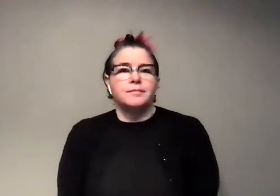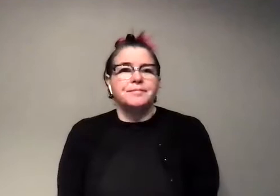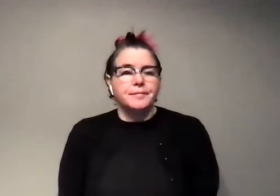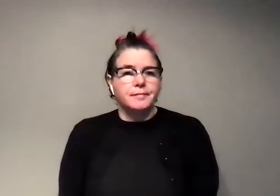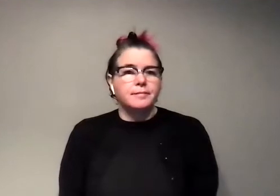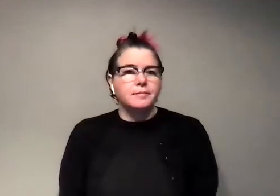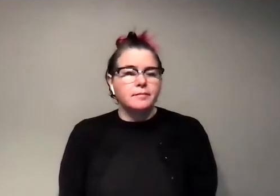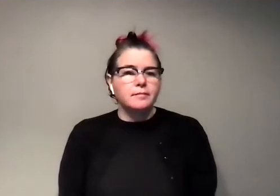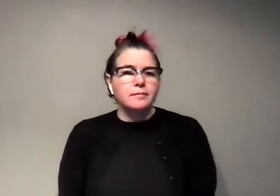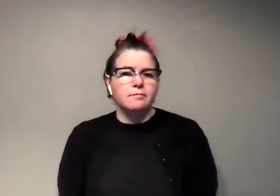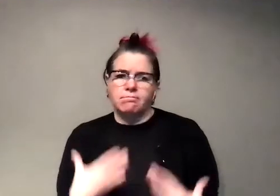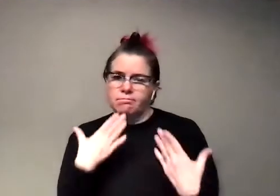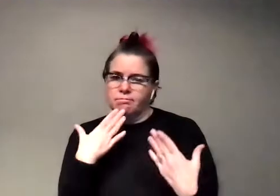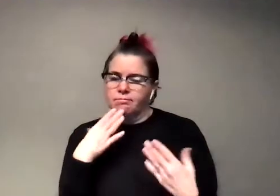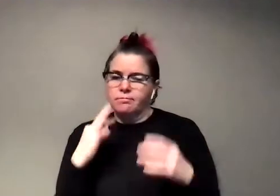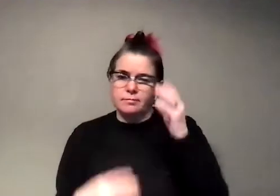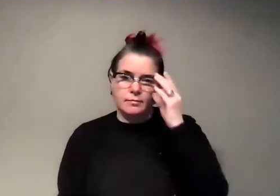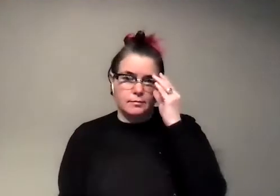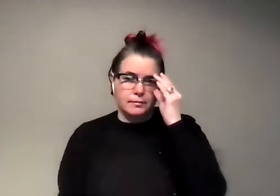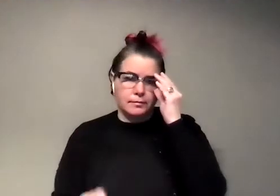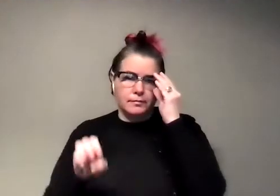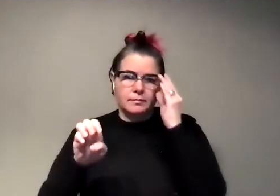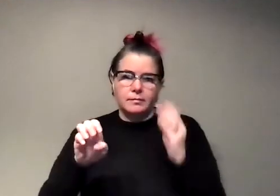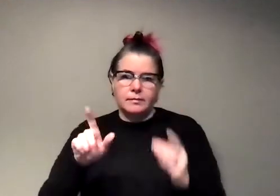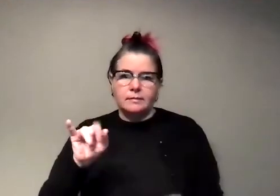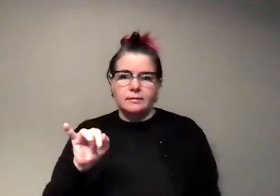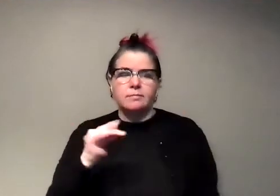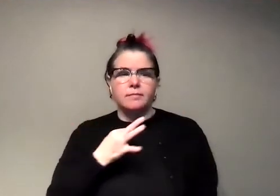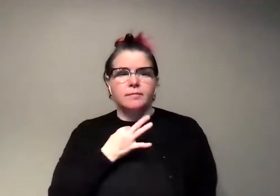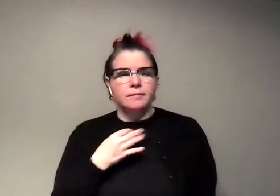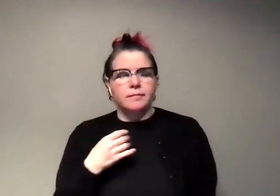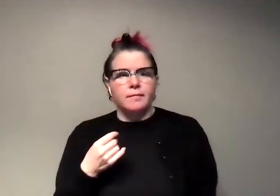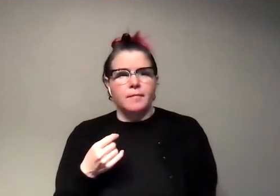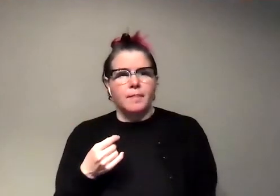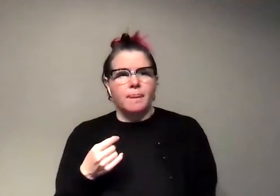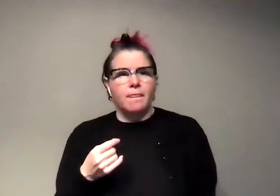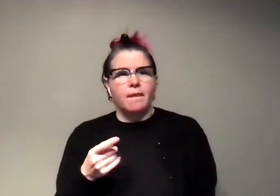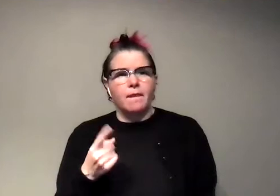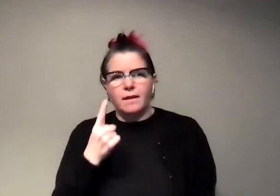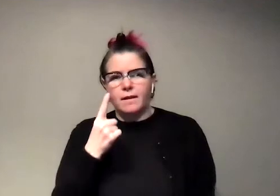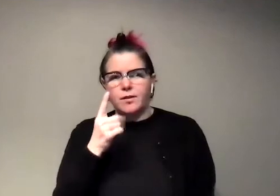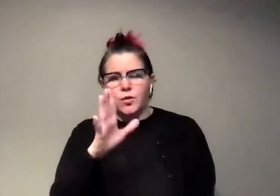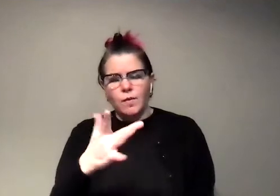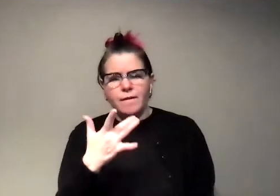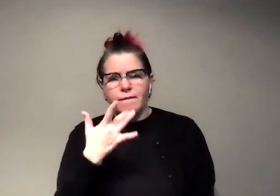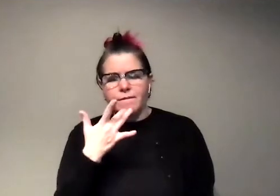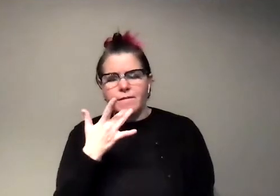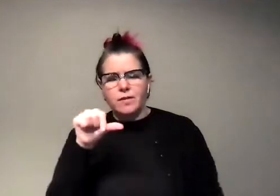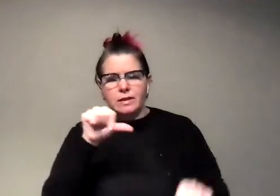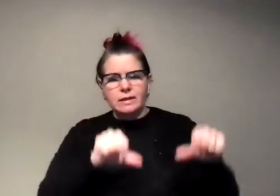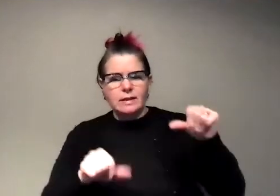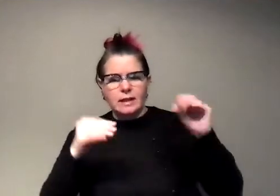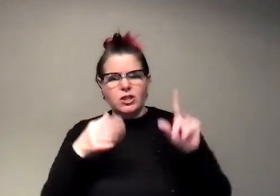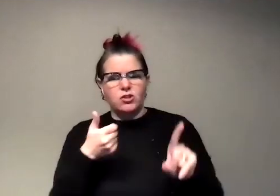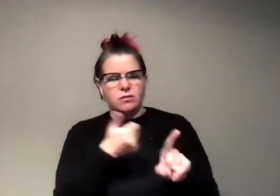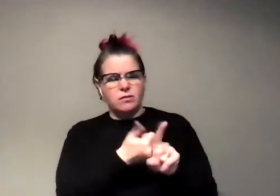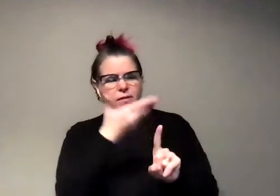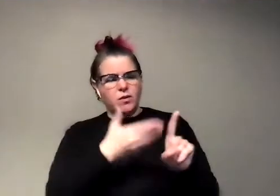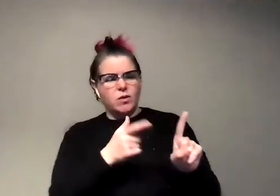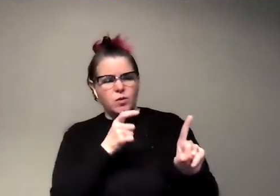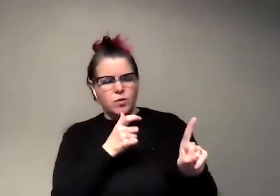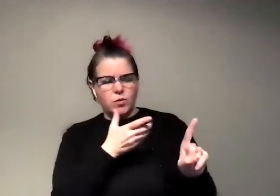awesome. Thank you. Eli would like to know, describe your favorite science teacher. And they also say least favorite